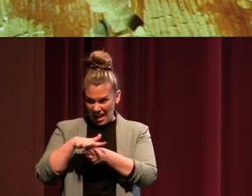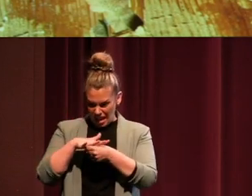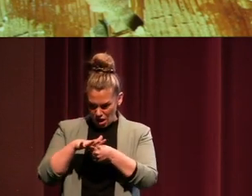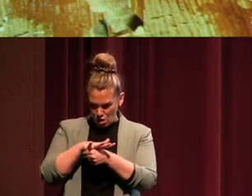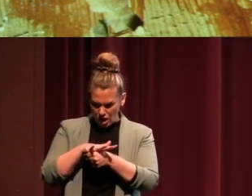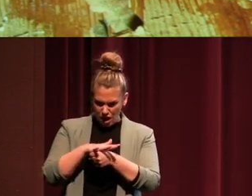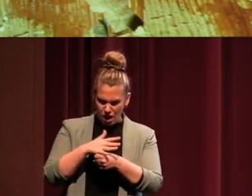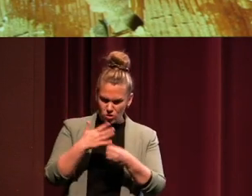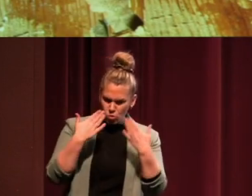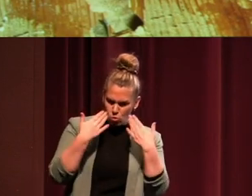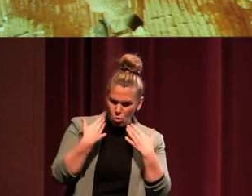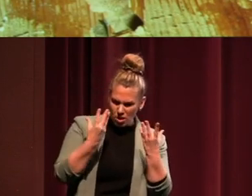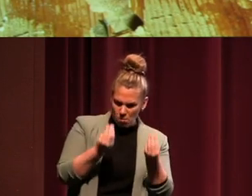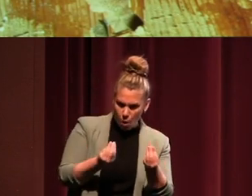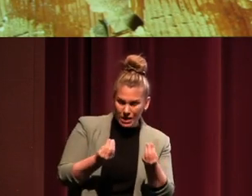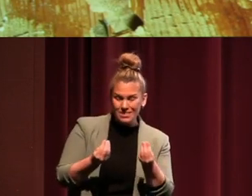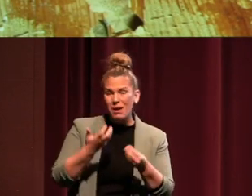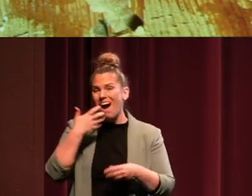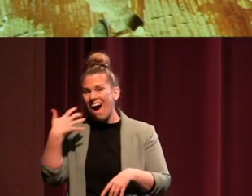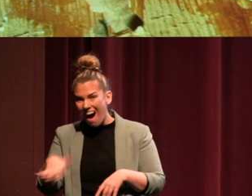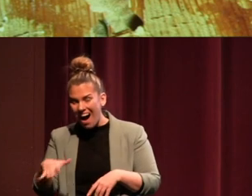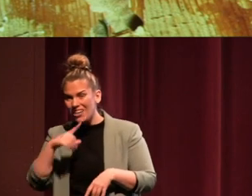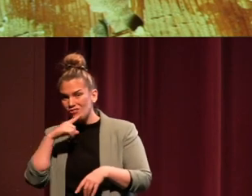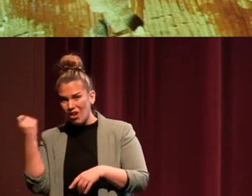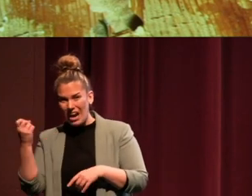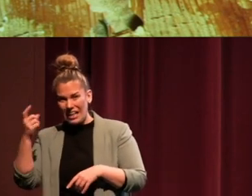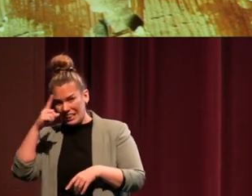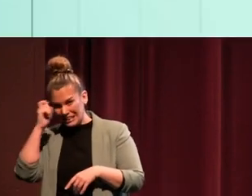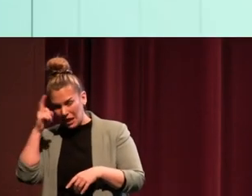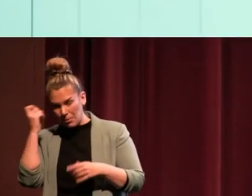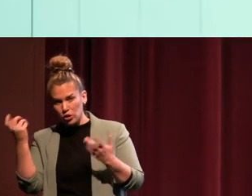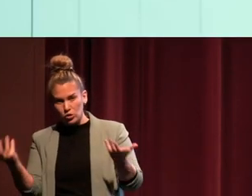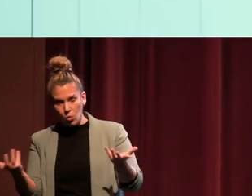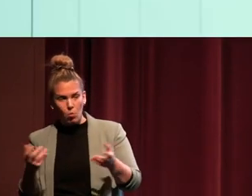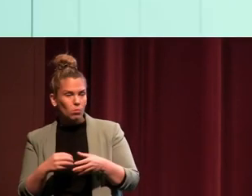still ignitions from lightnings and possibly from other sources as well.